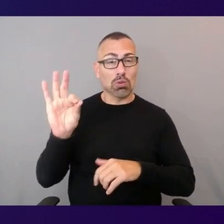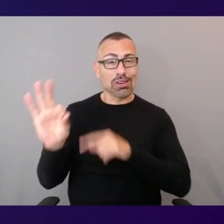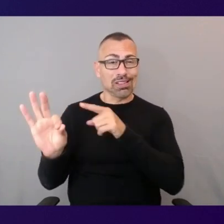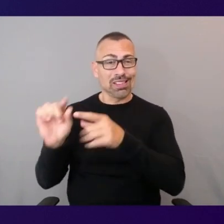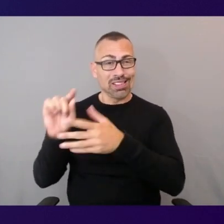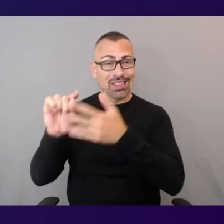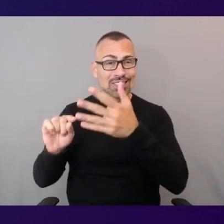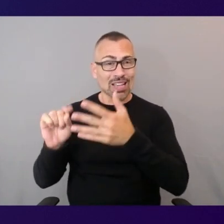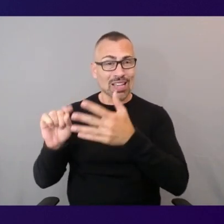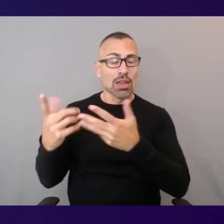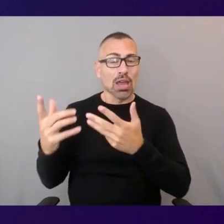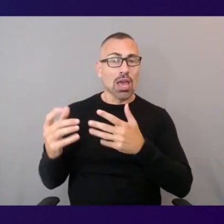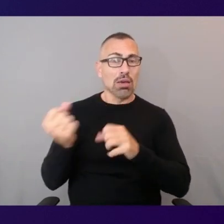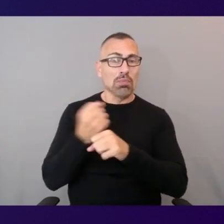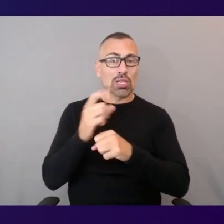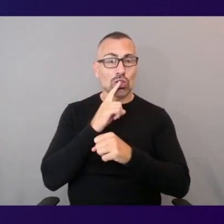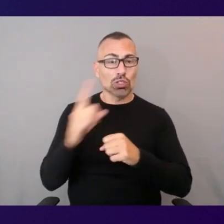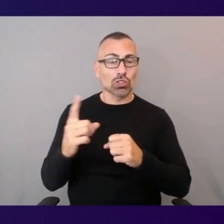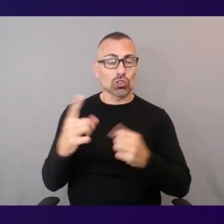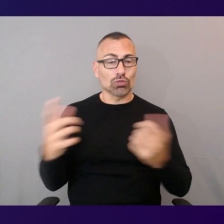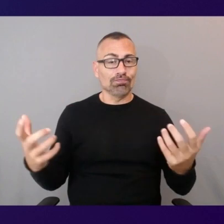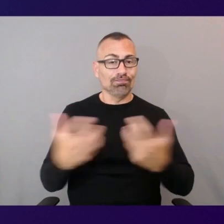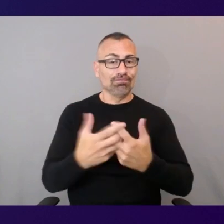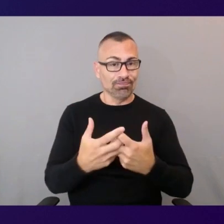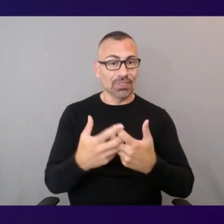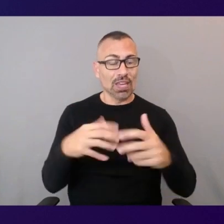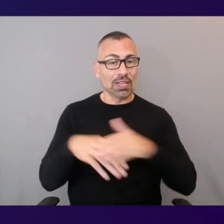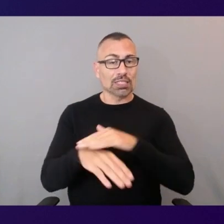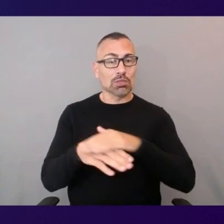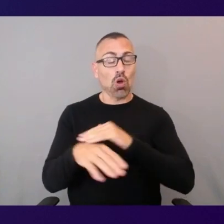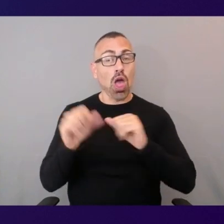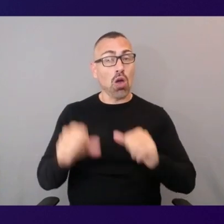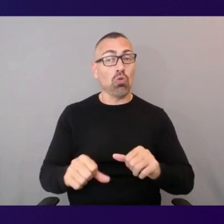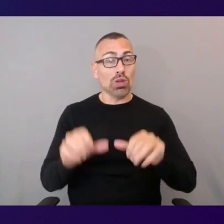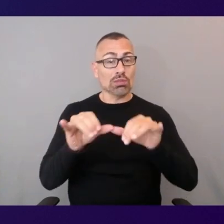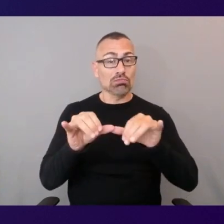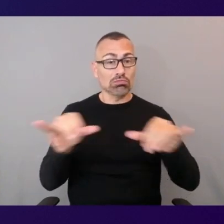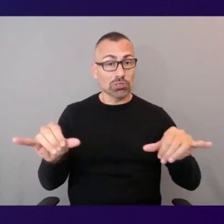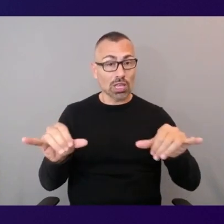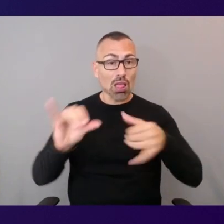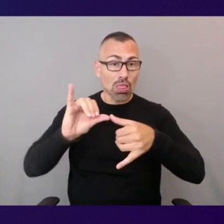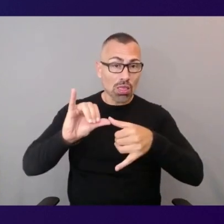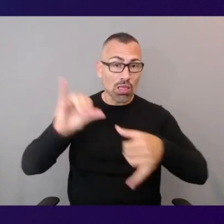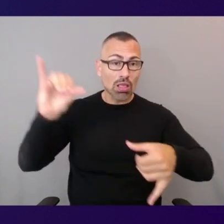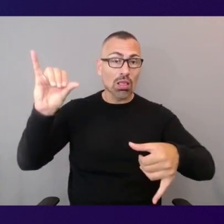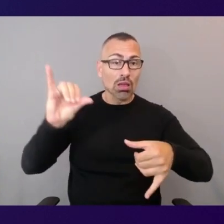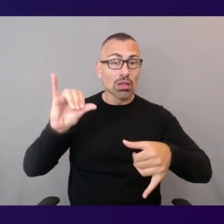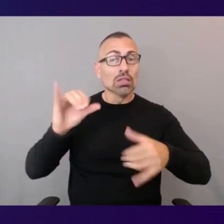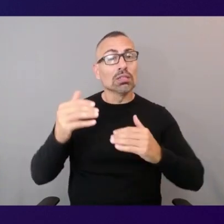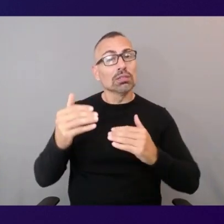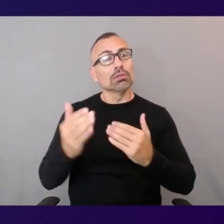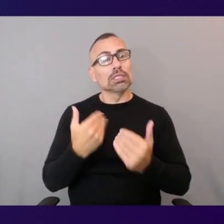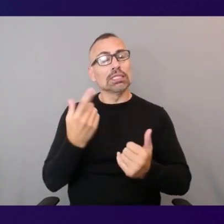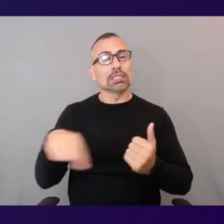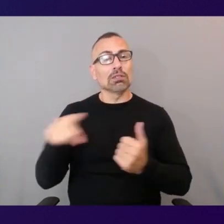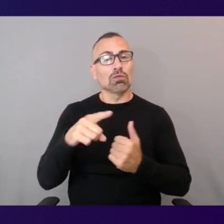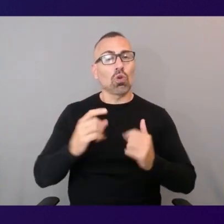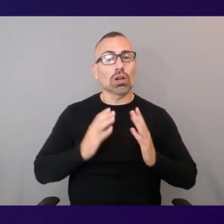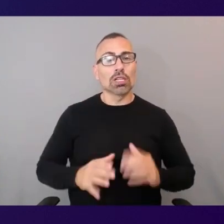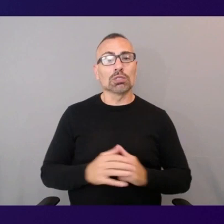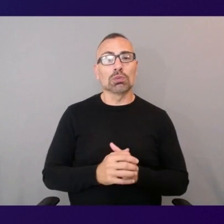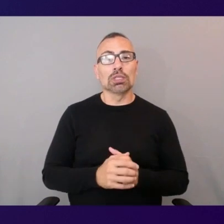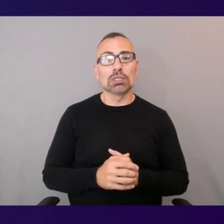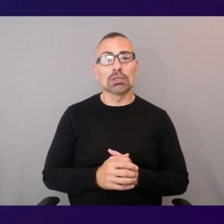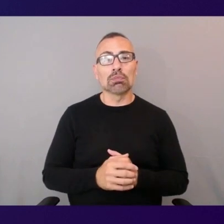sure that that is available, and we can scale that very easily for our customers. restore, rebuild capabilities. So if